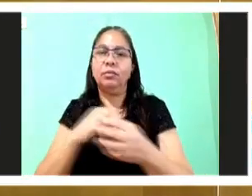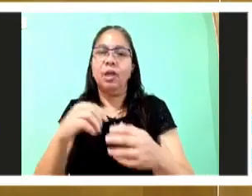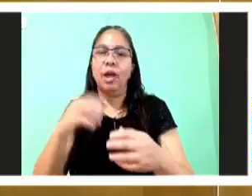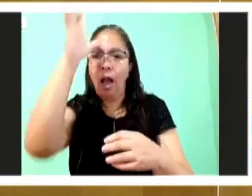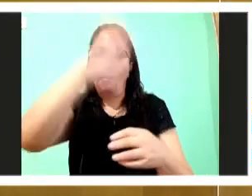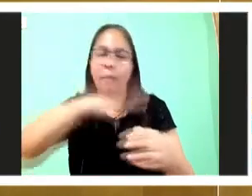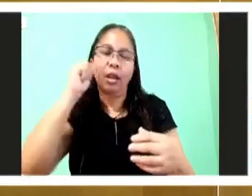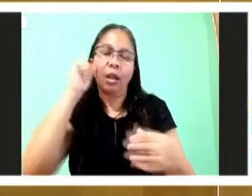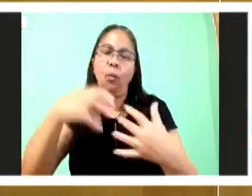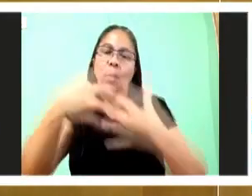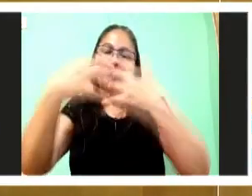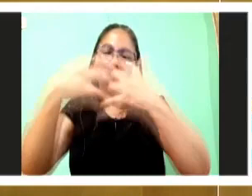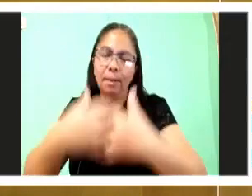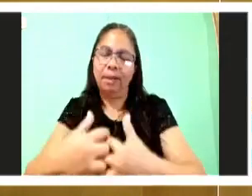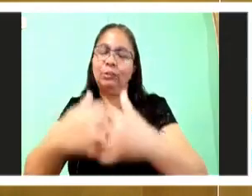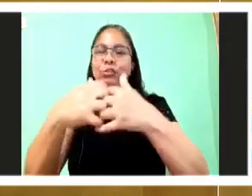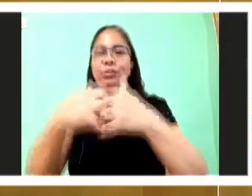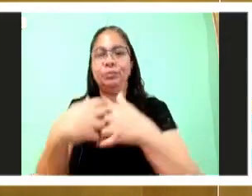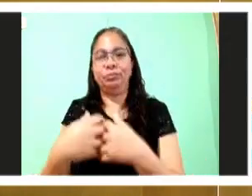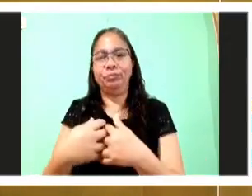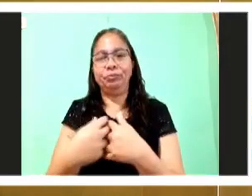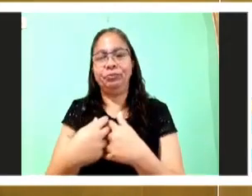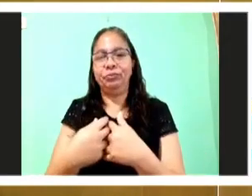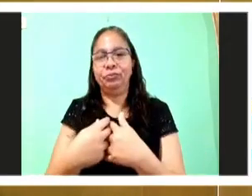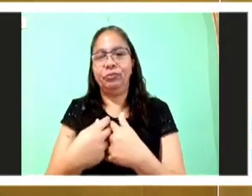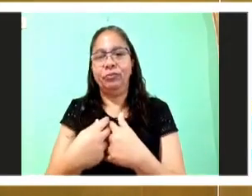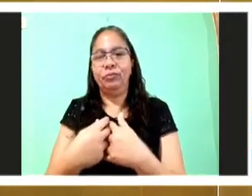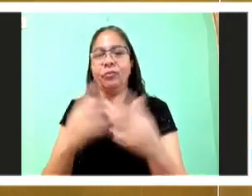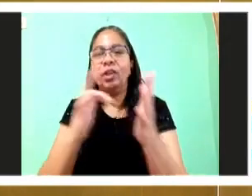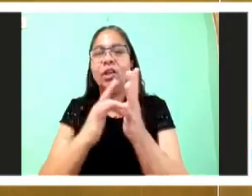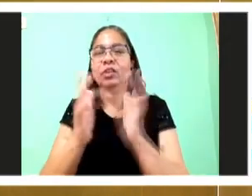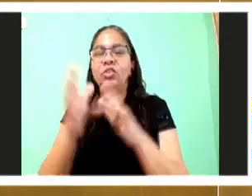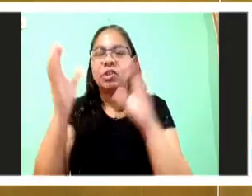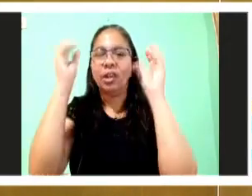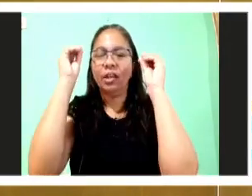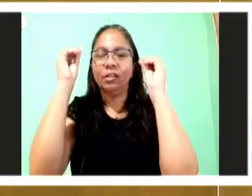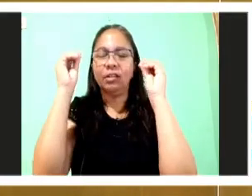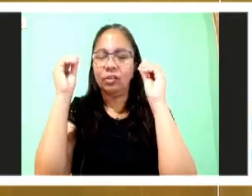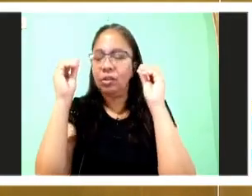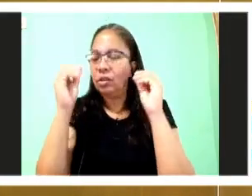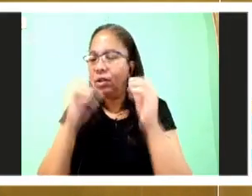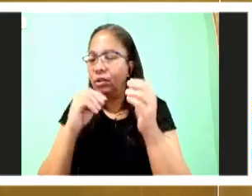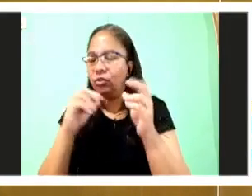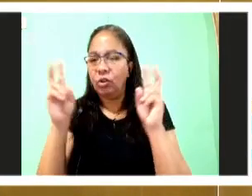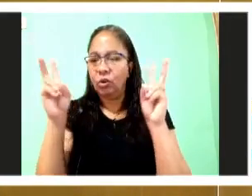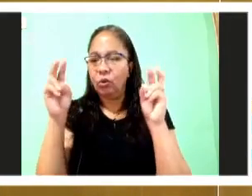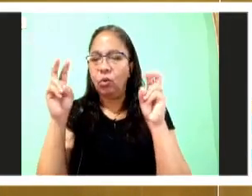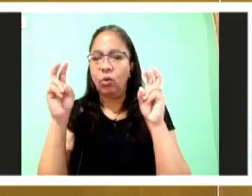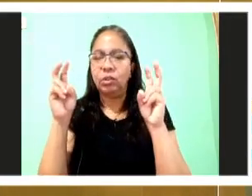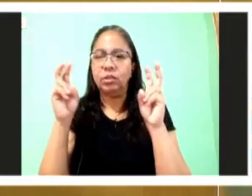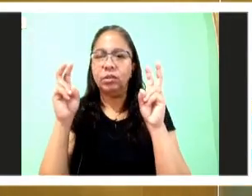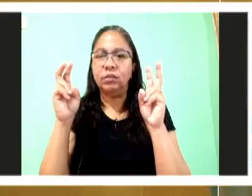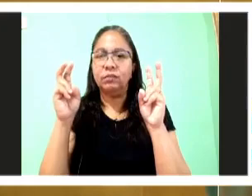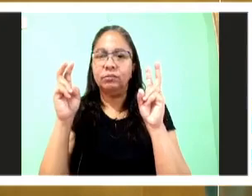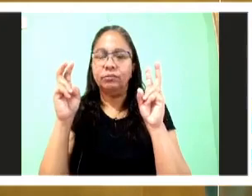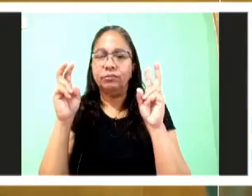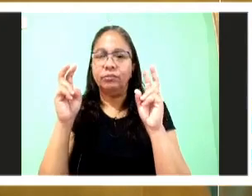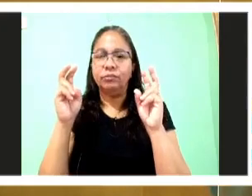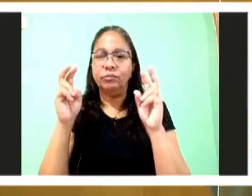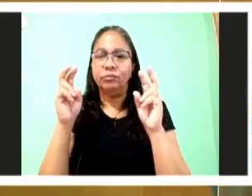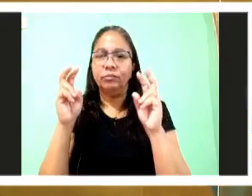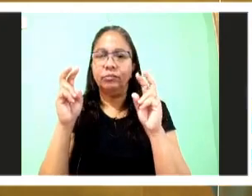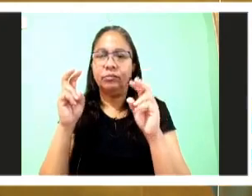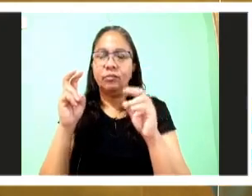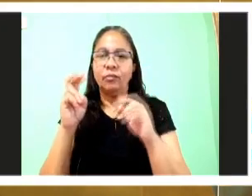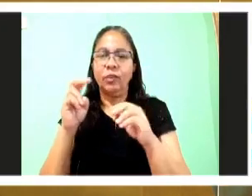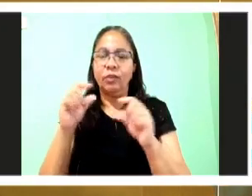female. In Jesus' text, he actually quotes from two texts, the one that we read from the beginning, from the